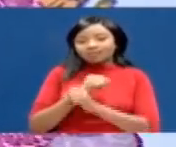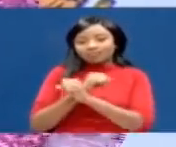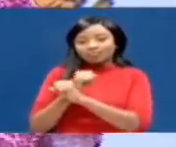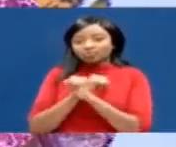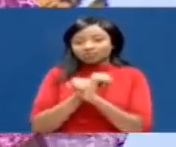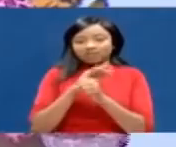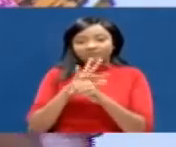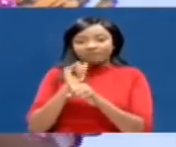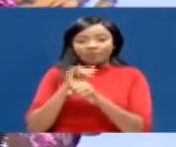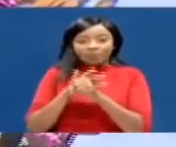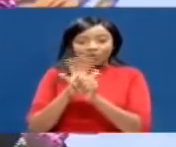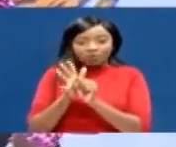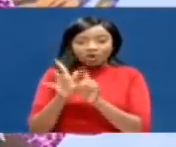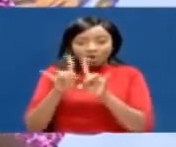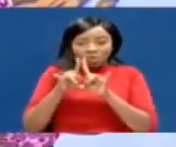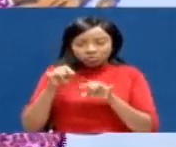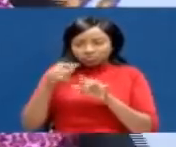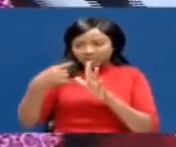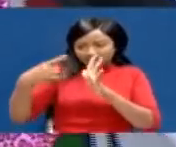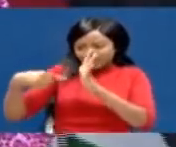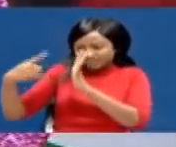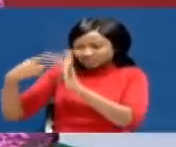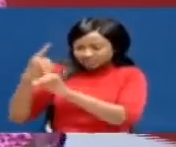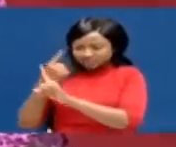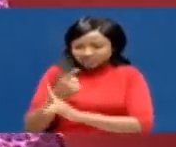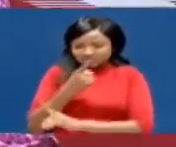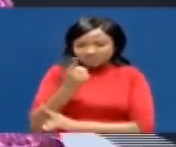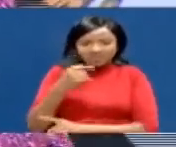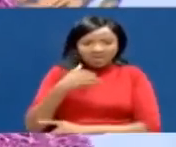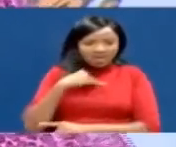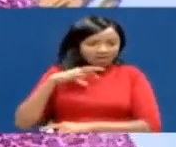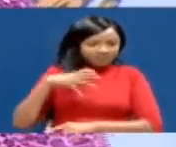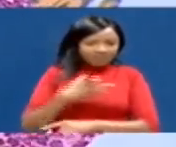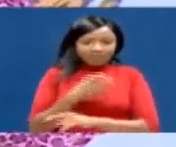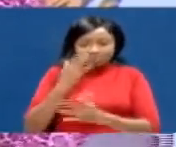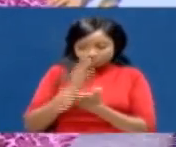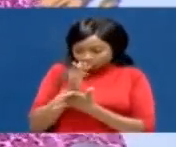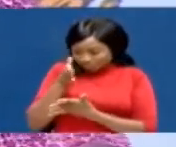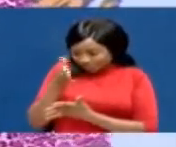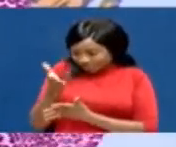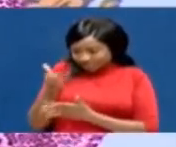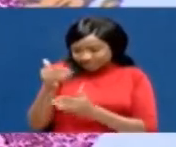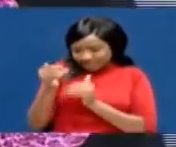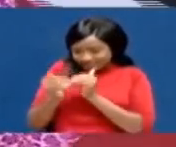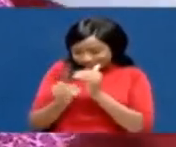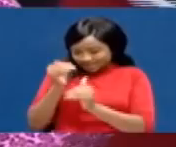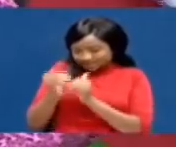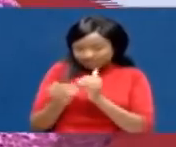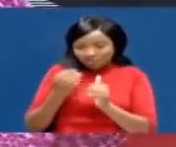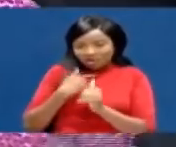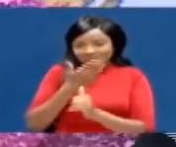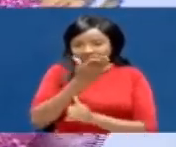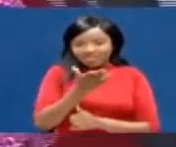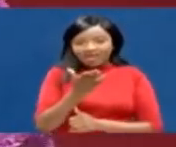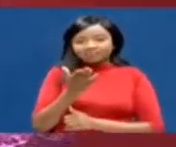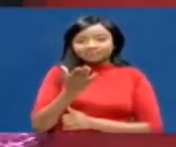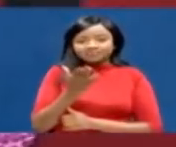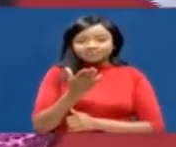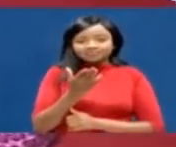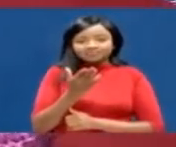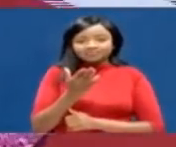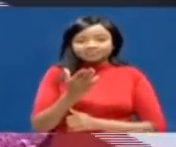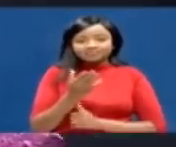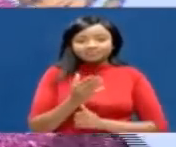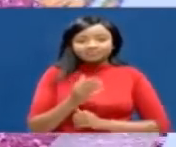industries, at least what I have assurance for. The material we currently have in stock among our